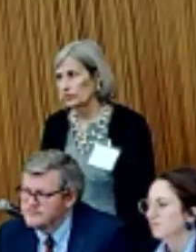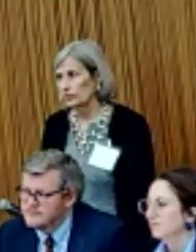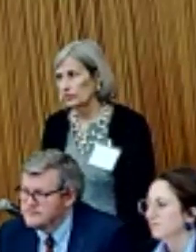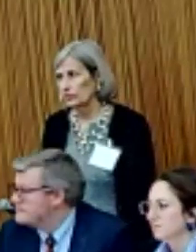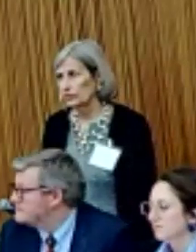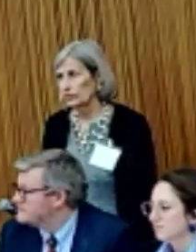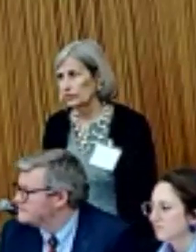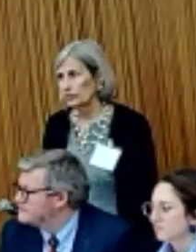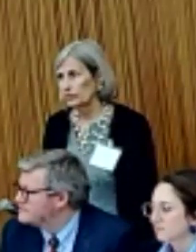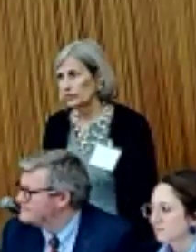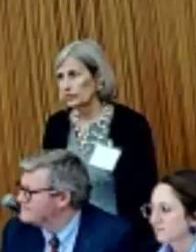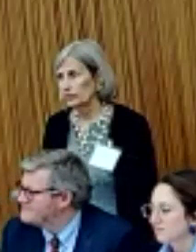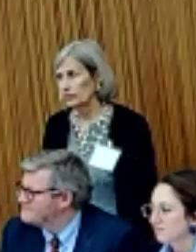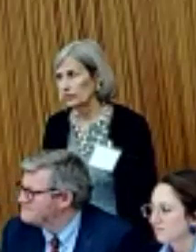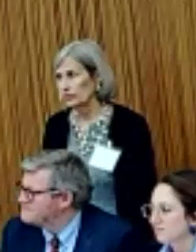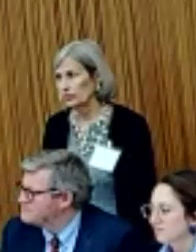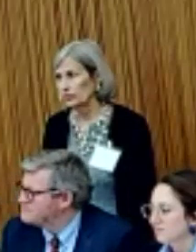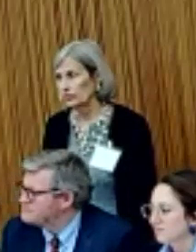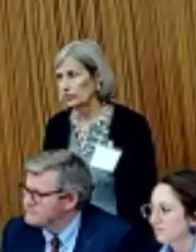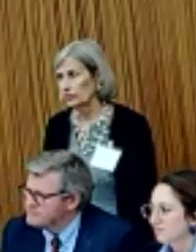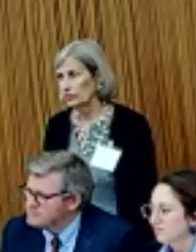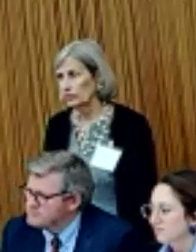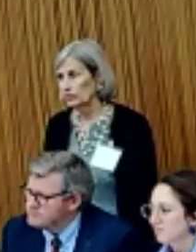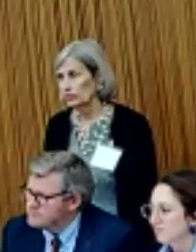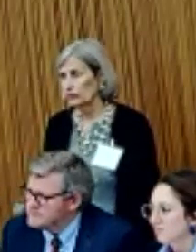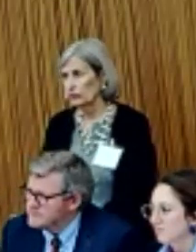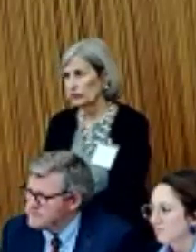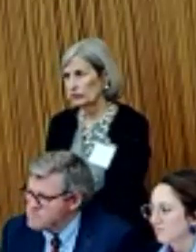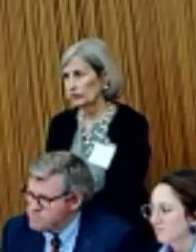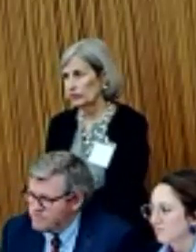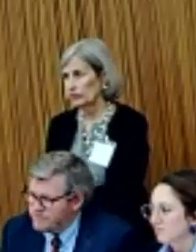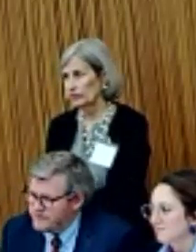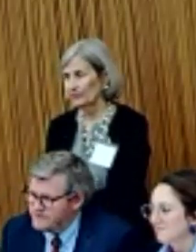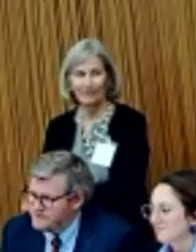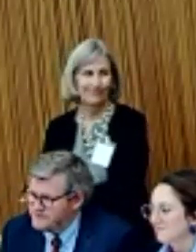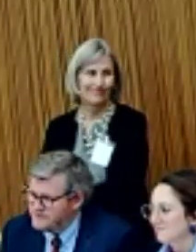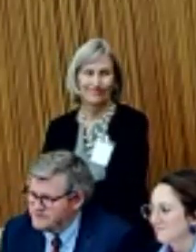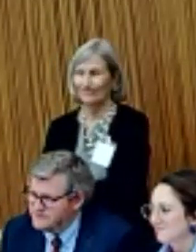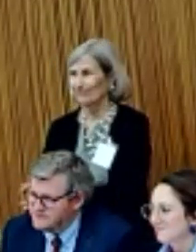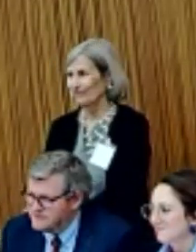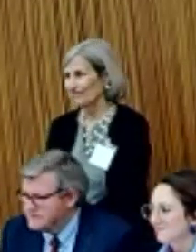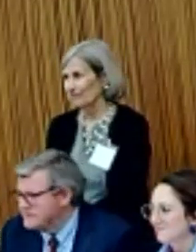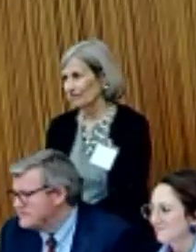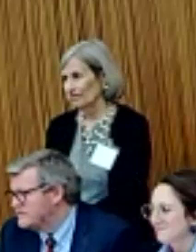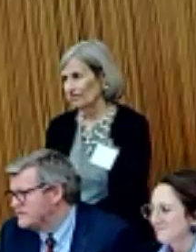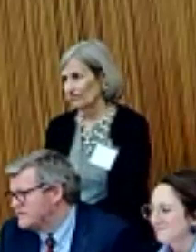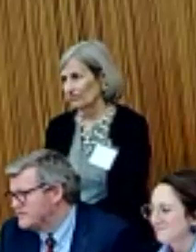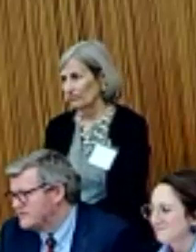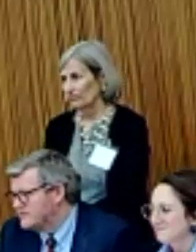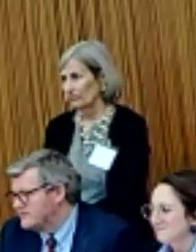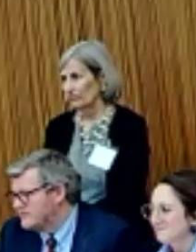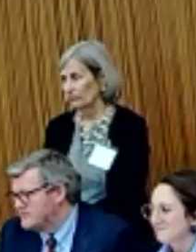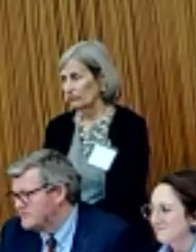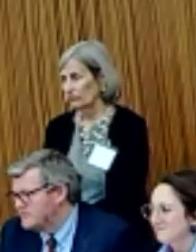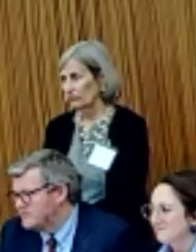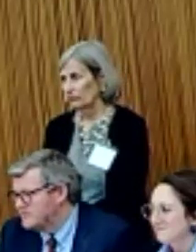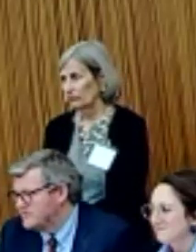think when I am defending myself I have four lawyers in front of me one of which is a